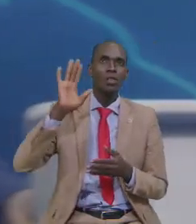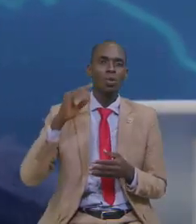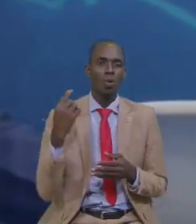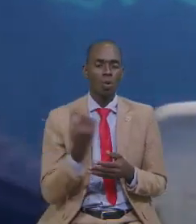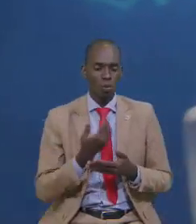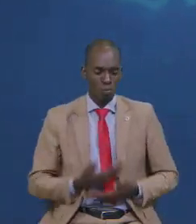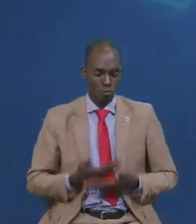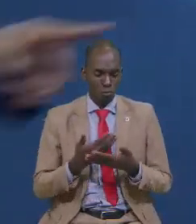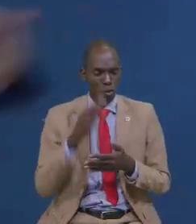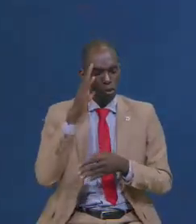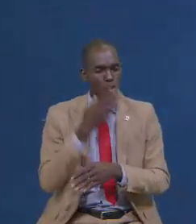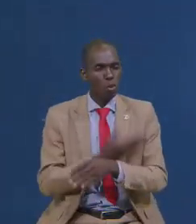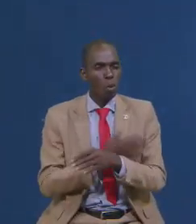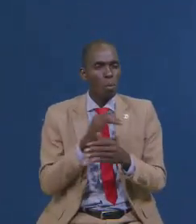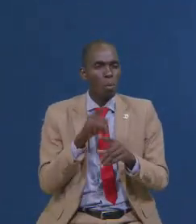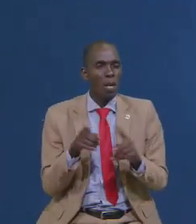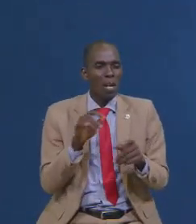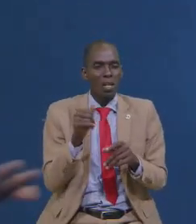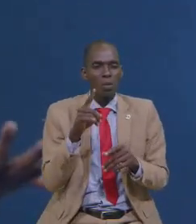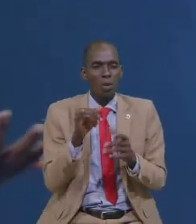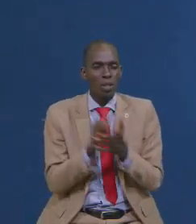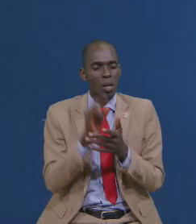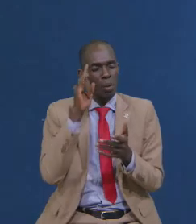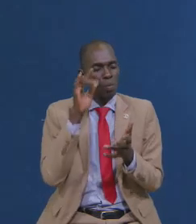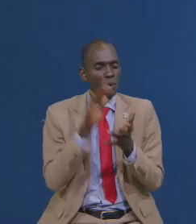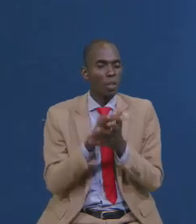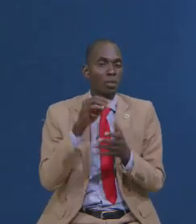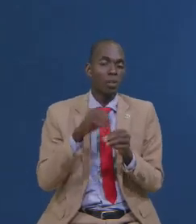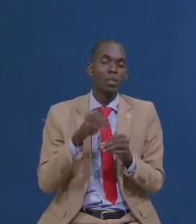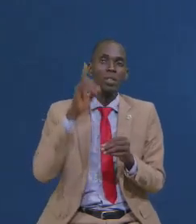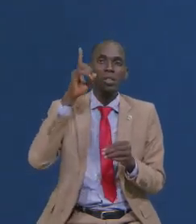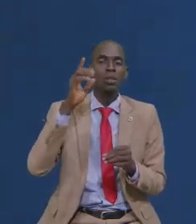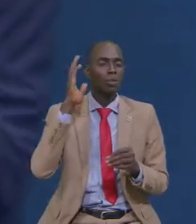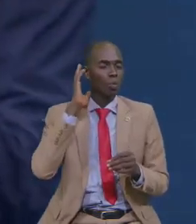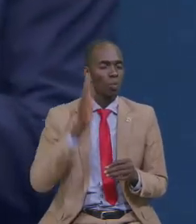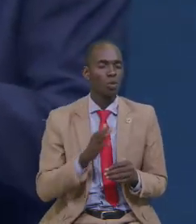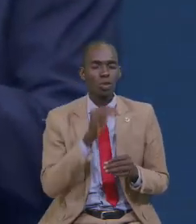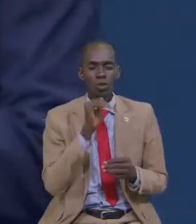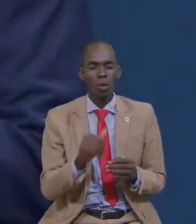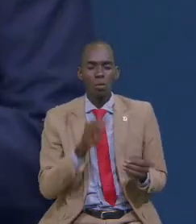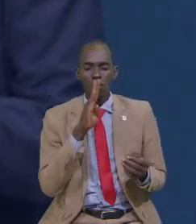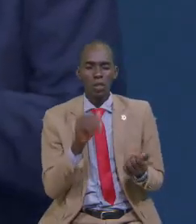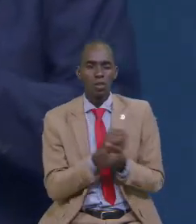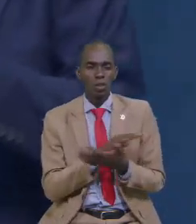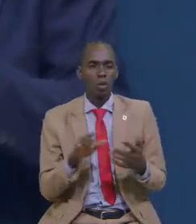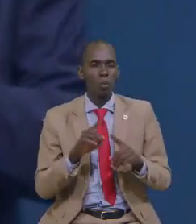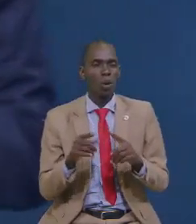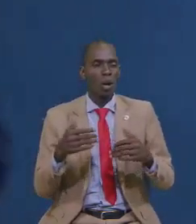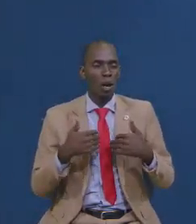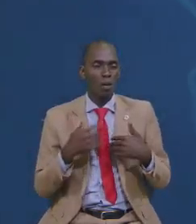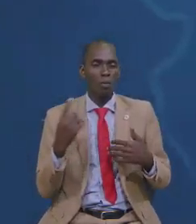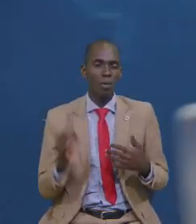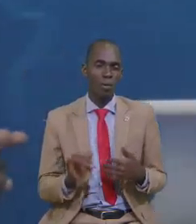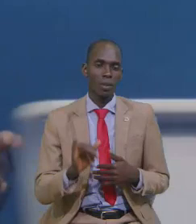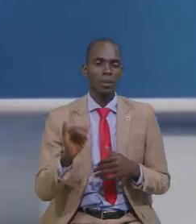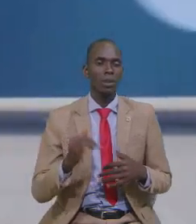will believe in him and call on him will not perish but have